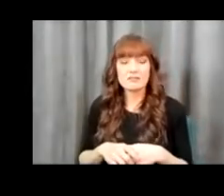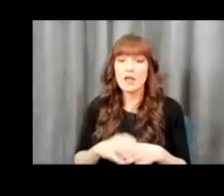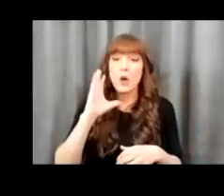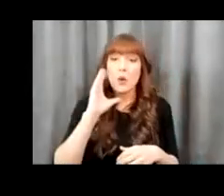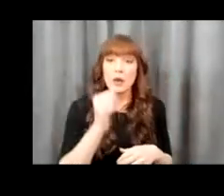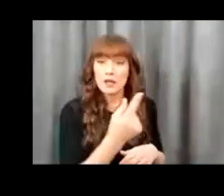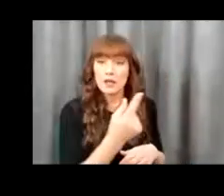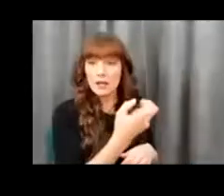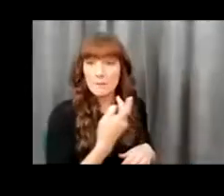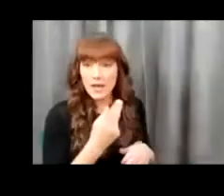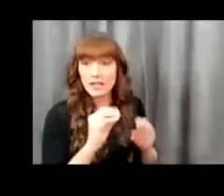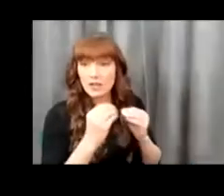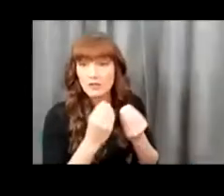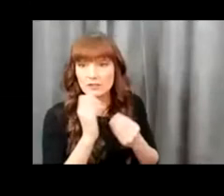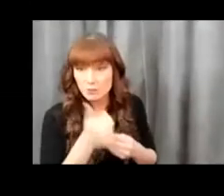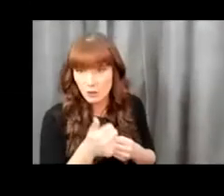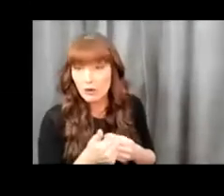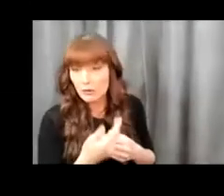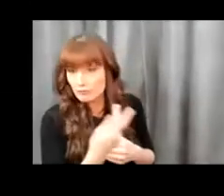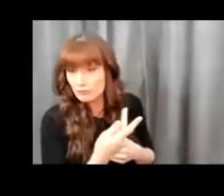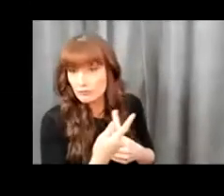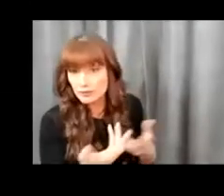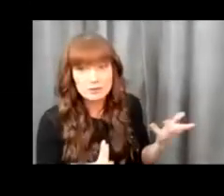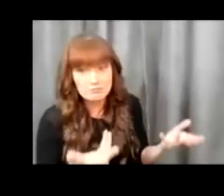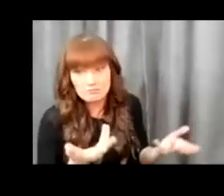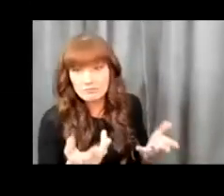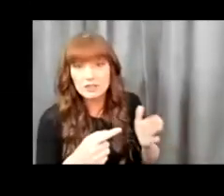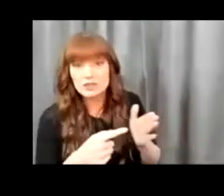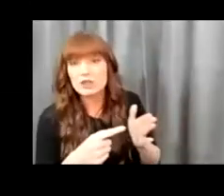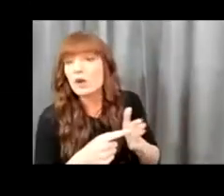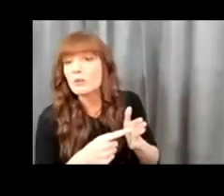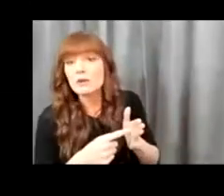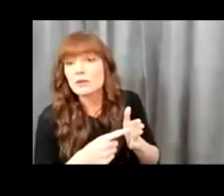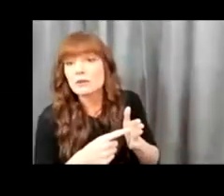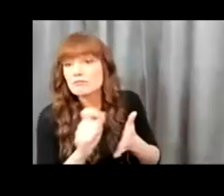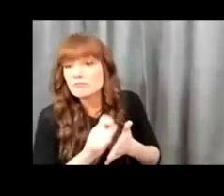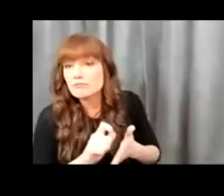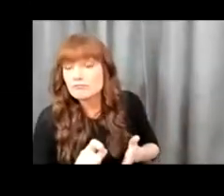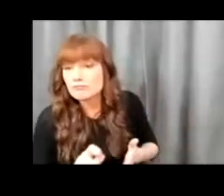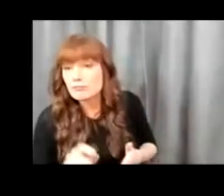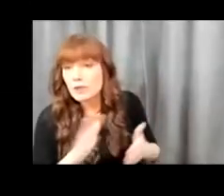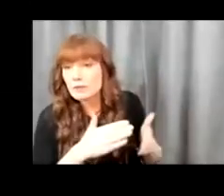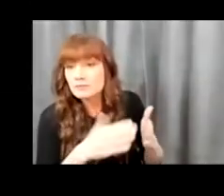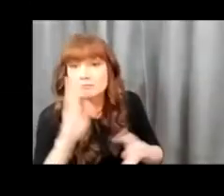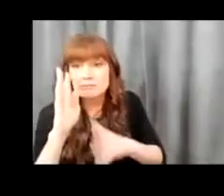Why don't you come back to the office tomorrow and show me what you're working on?